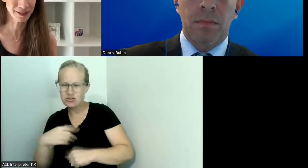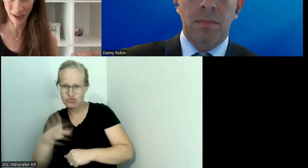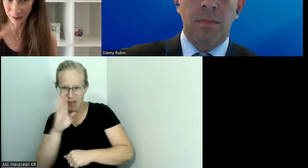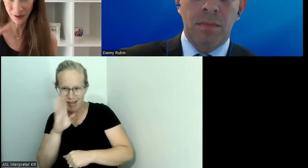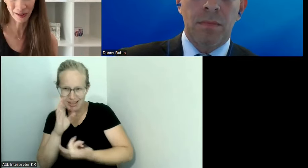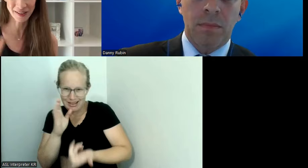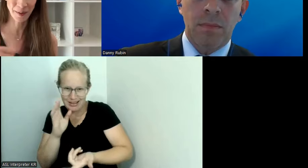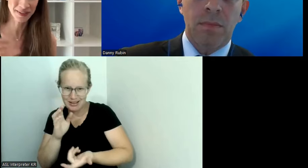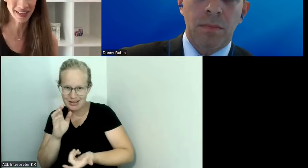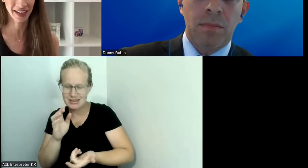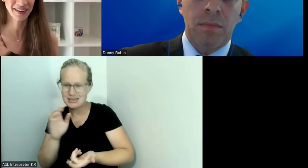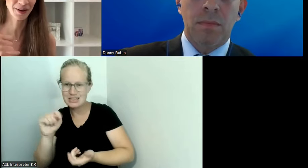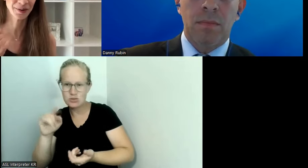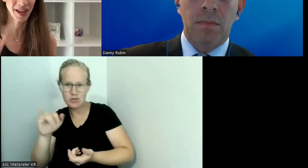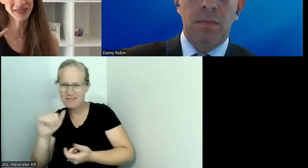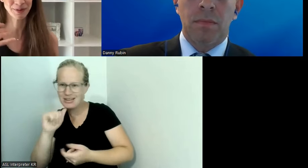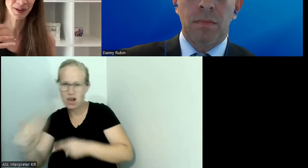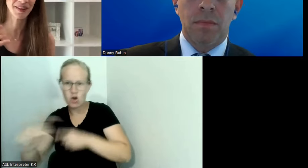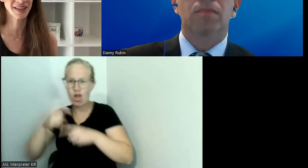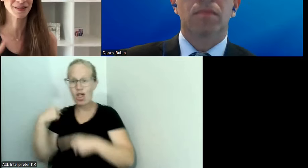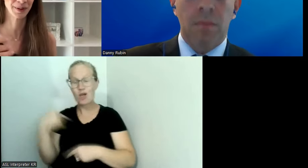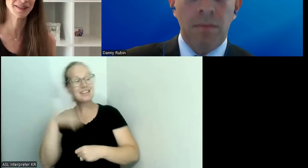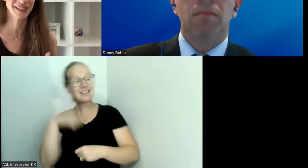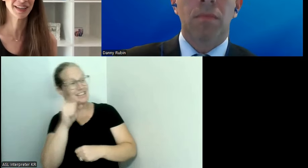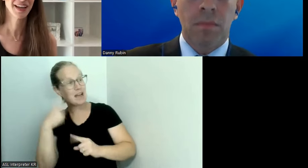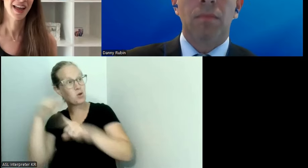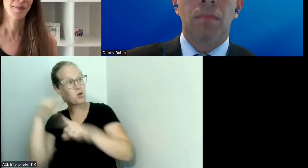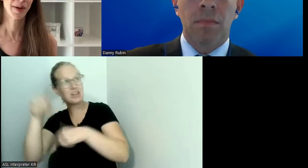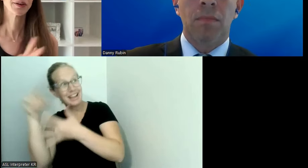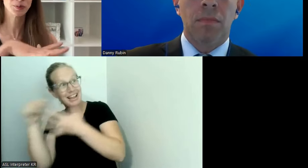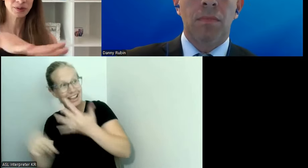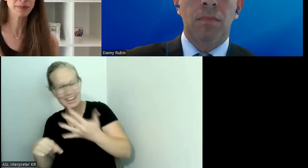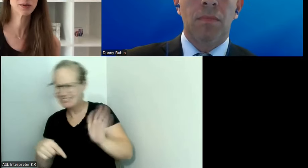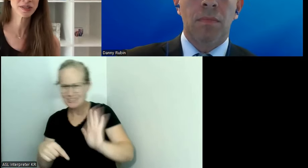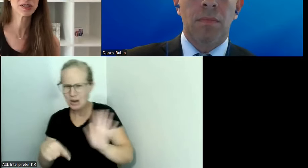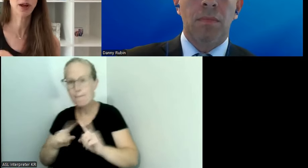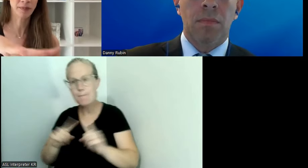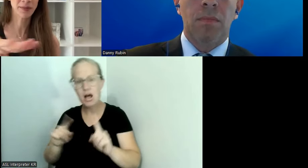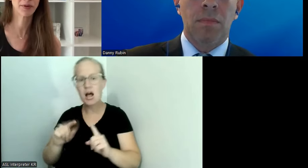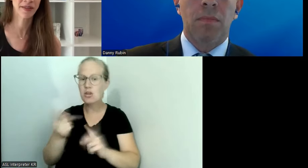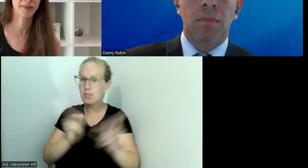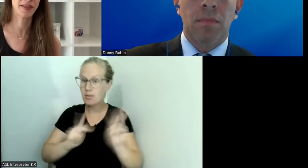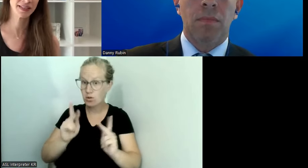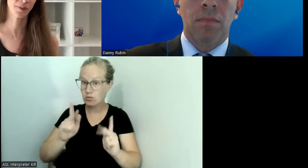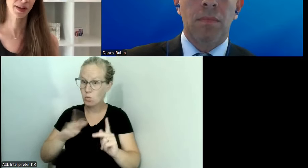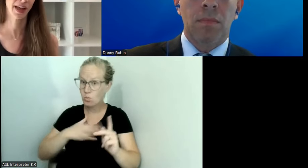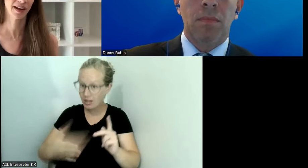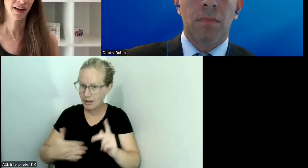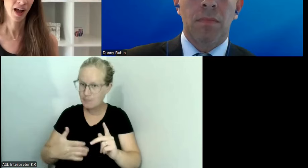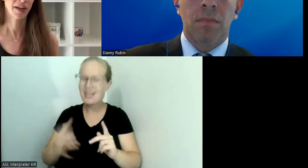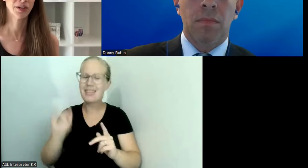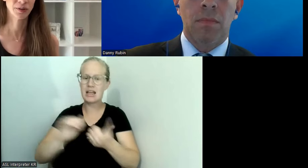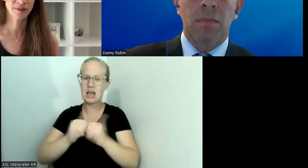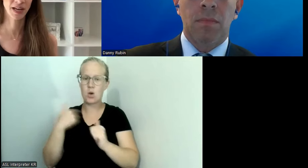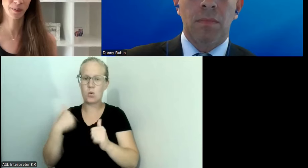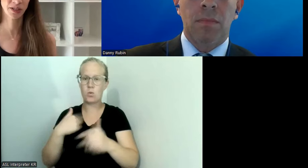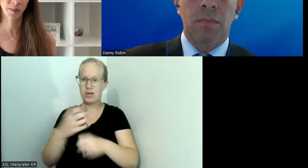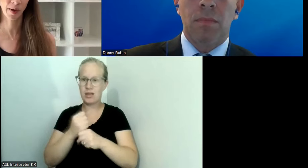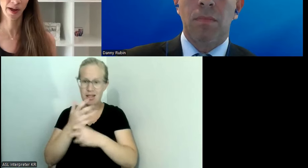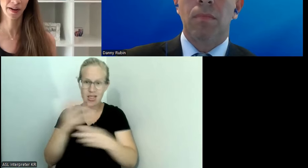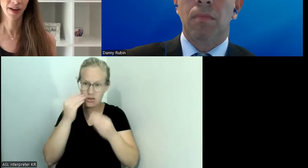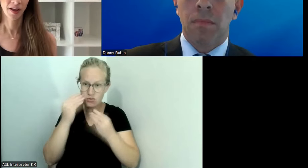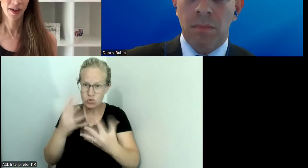Like Taylor Swift is not going to call us up and say, Oh yes, I'm doing this X, Y, and Z, but her sort, but sources, well, people around them. And that's how we get a lot of news.